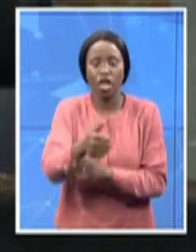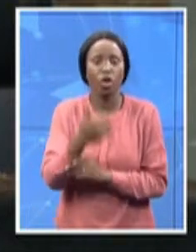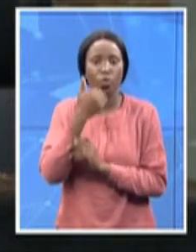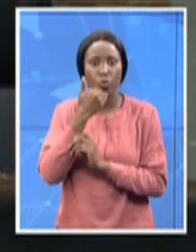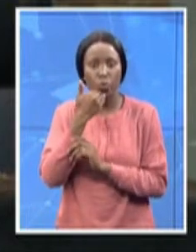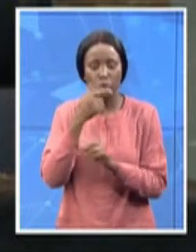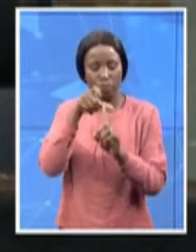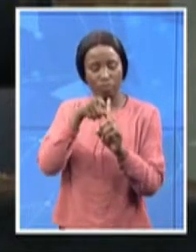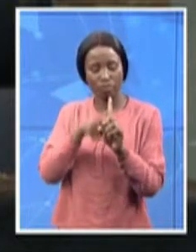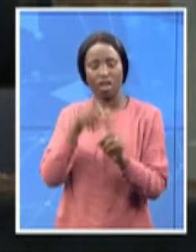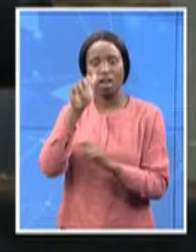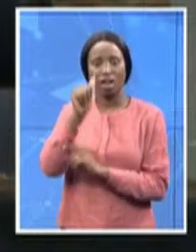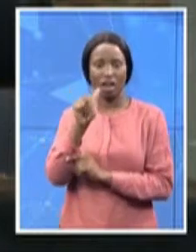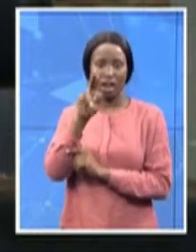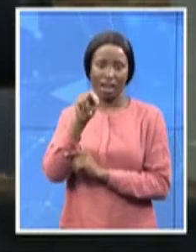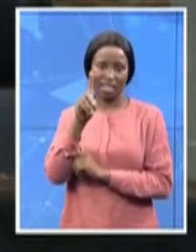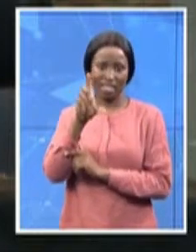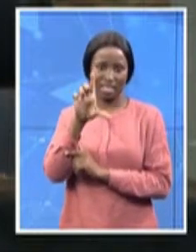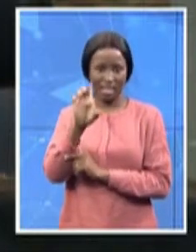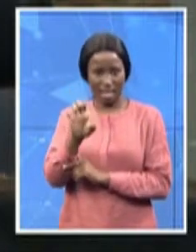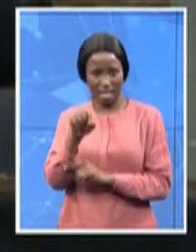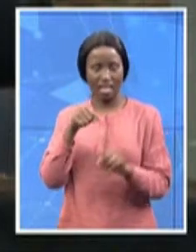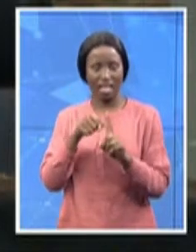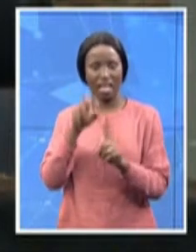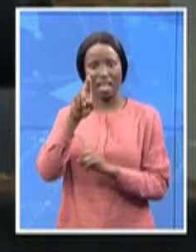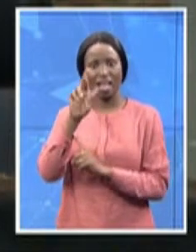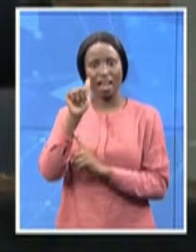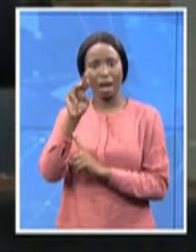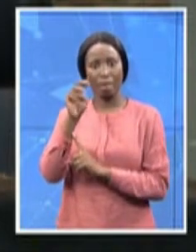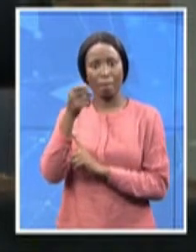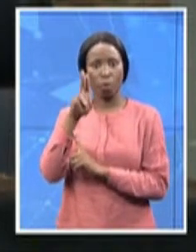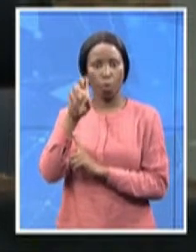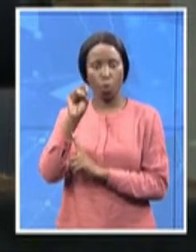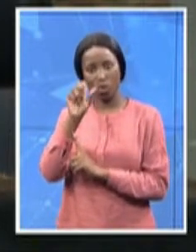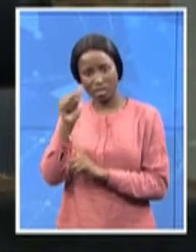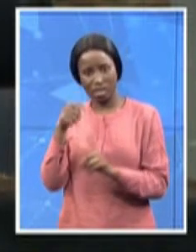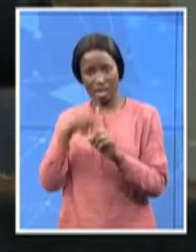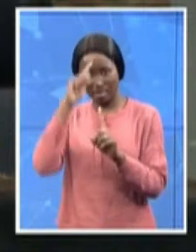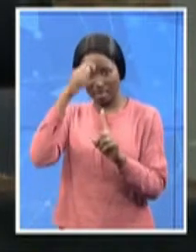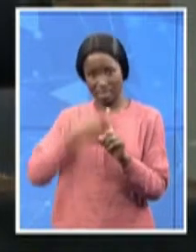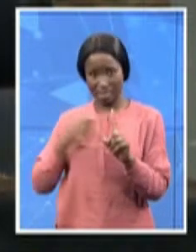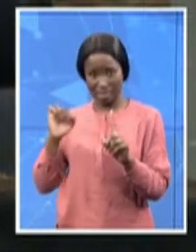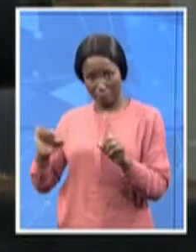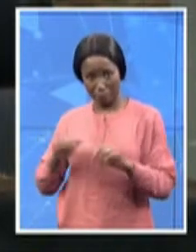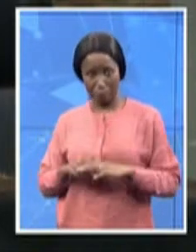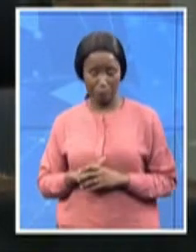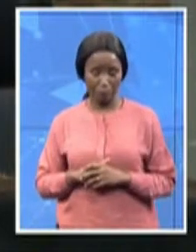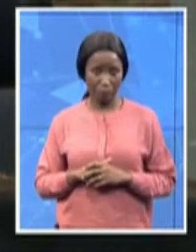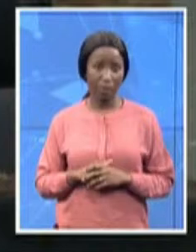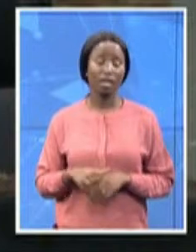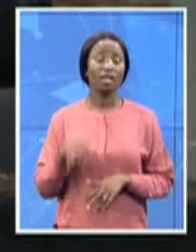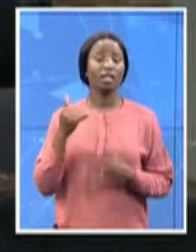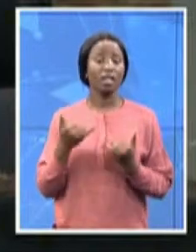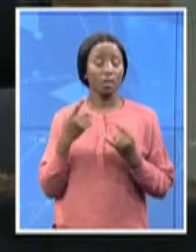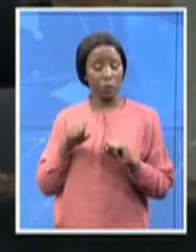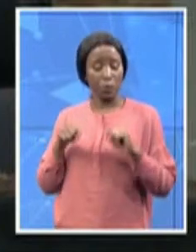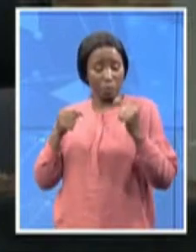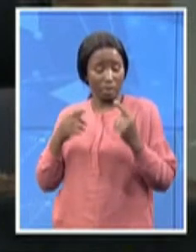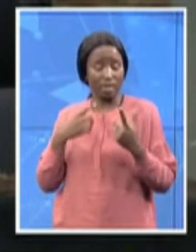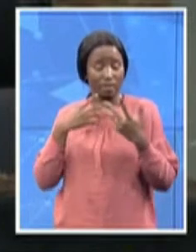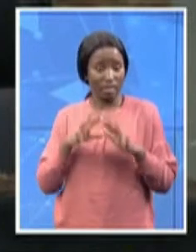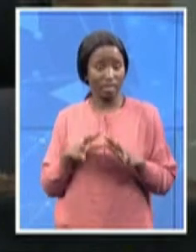He then asked the president, that is the leader of the official opposition, he then asked the president to set the record